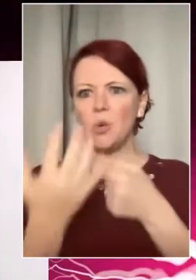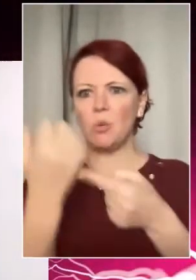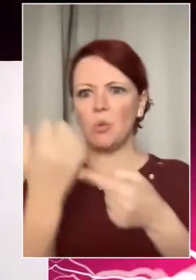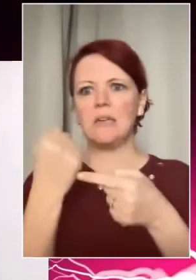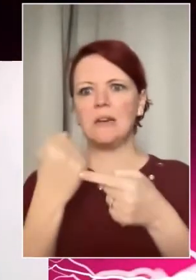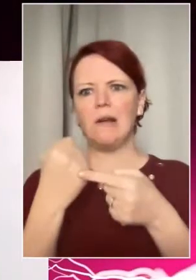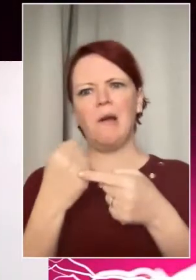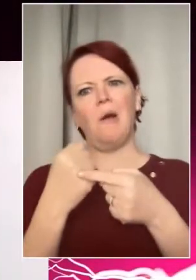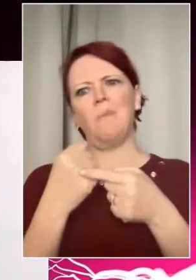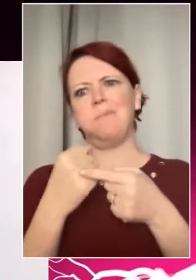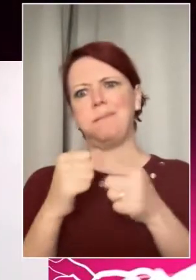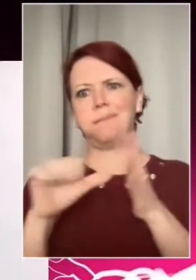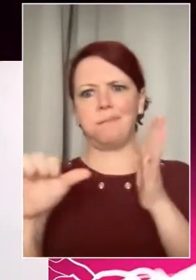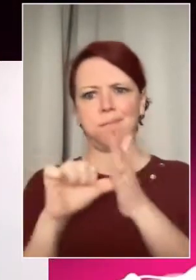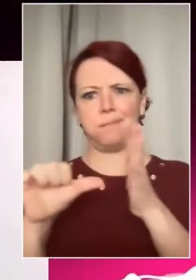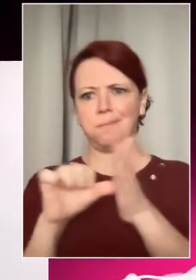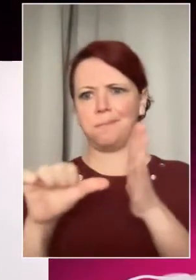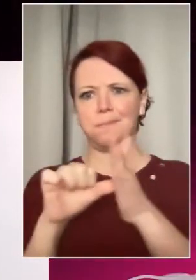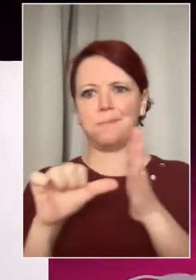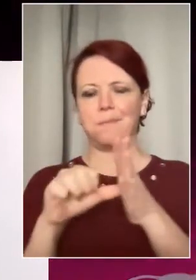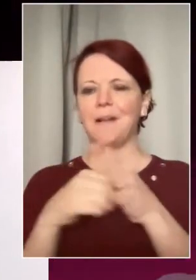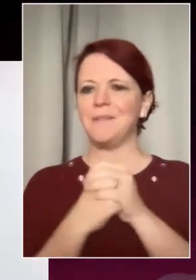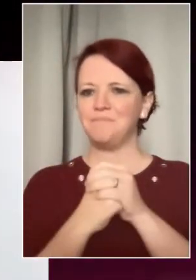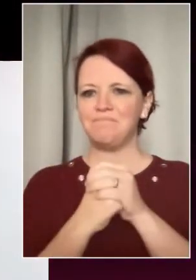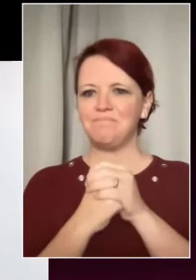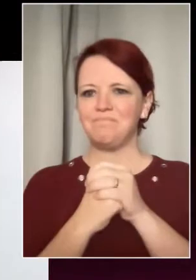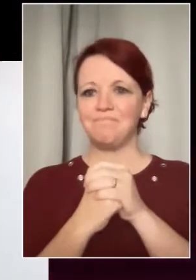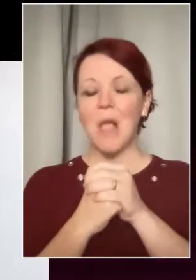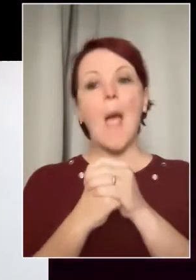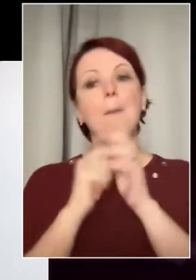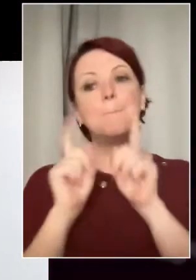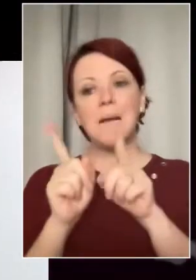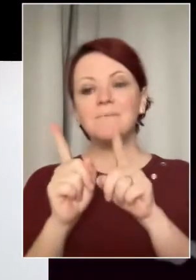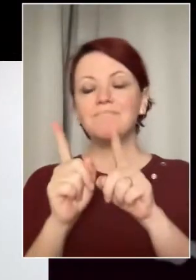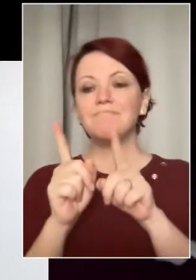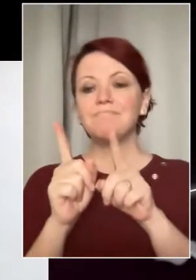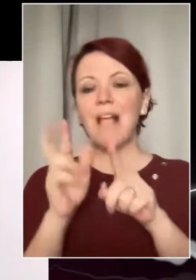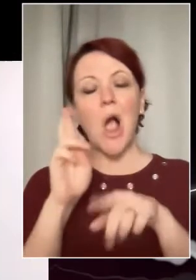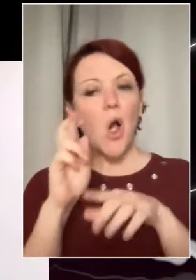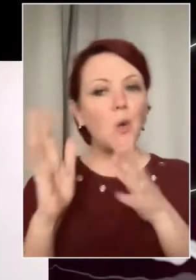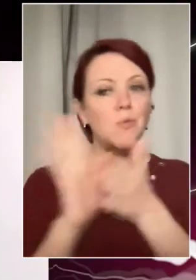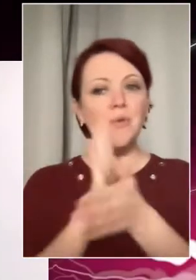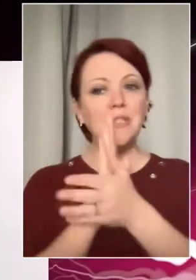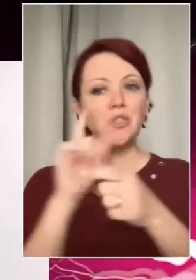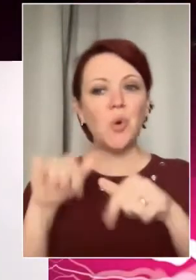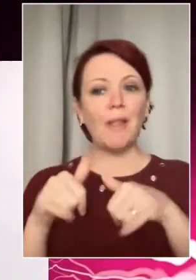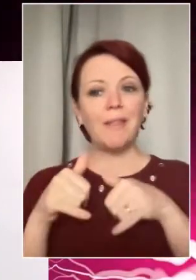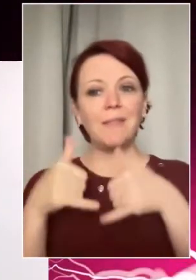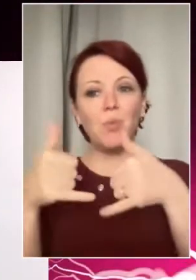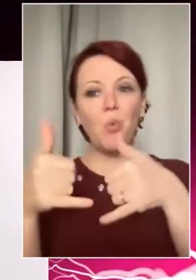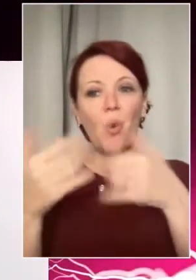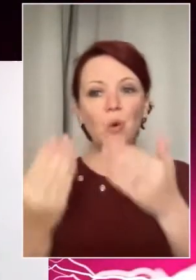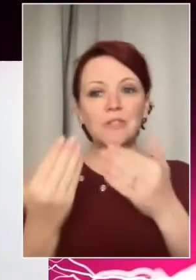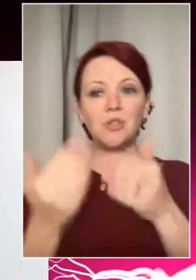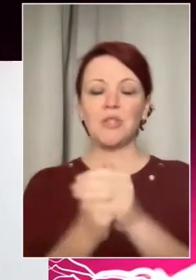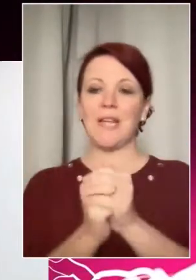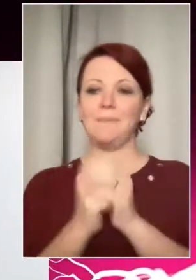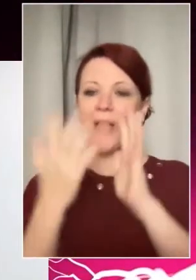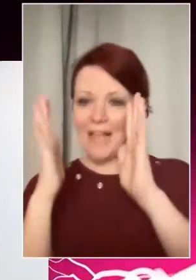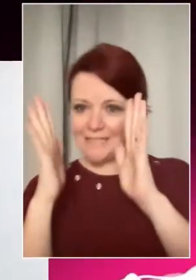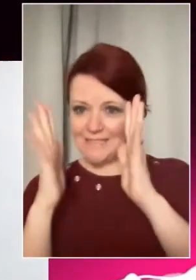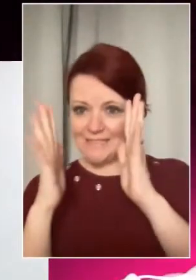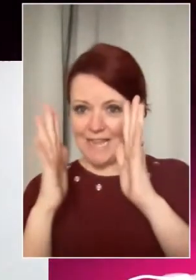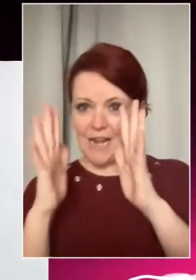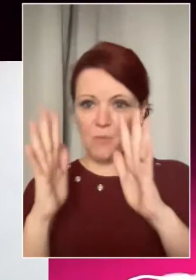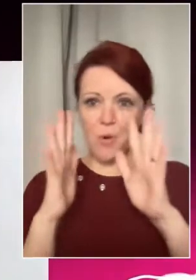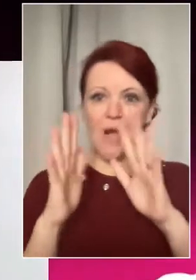of individuals. So, I very much hope you all enjoy a fantastic ceremony and celebrate the achievements and successes of